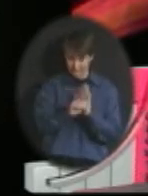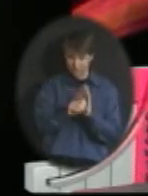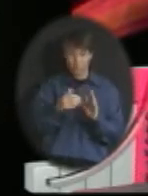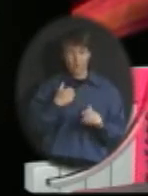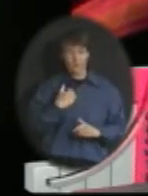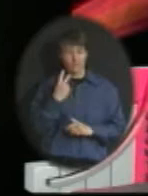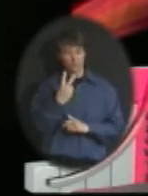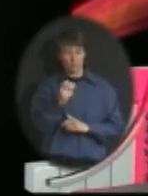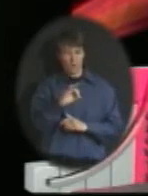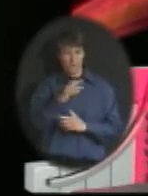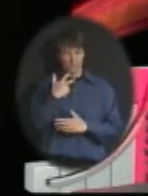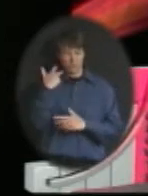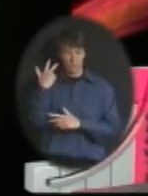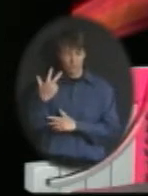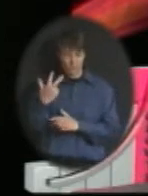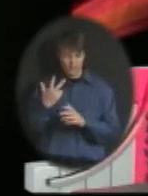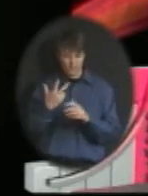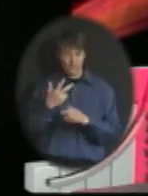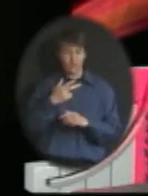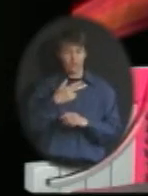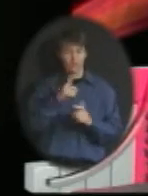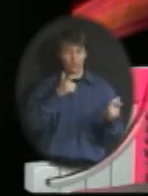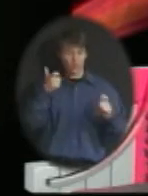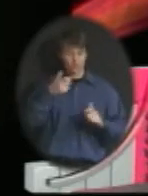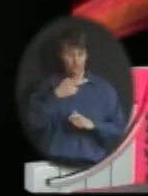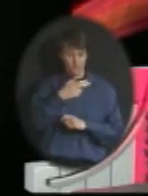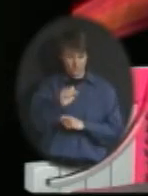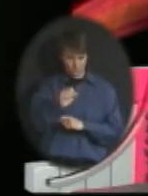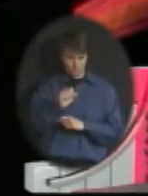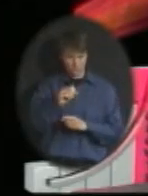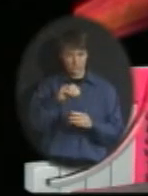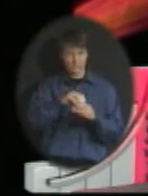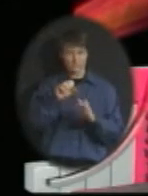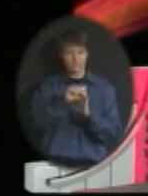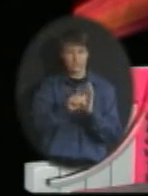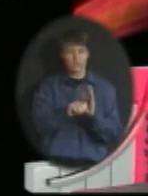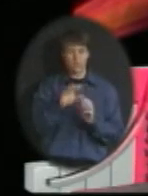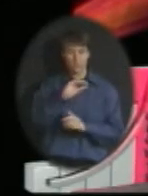high schools in the state as well, in Olathe North and Olathe East.